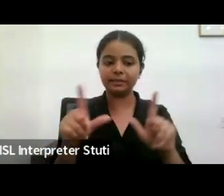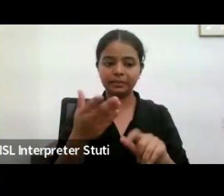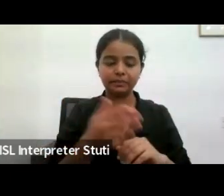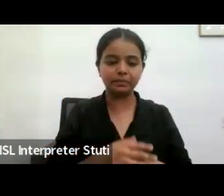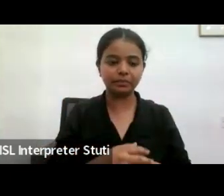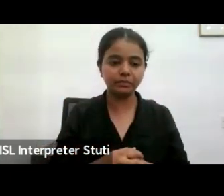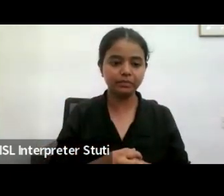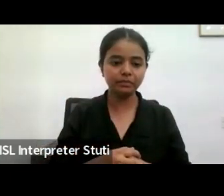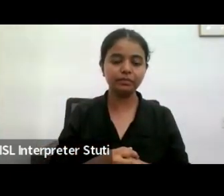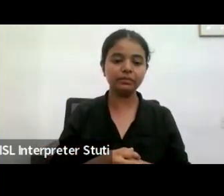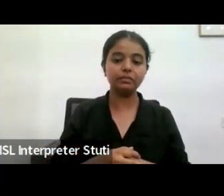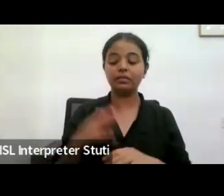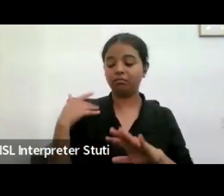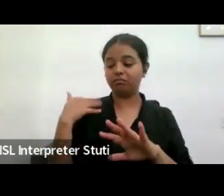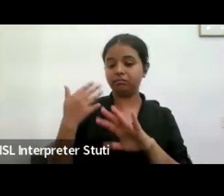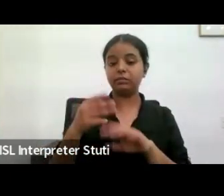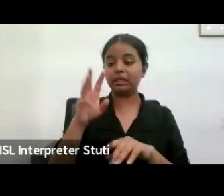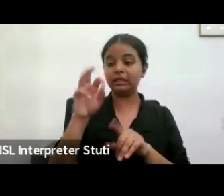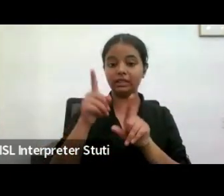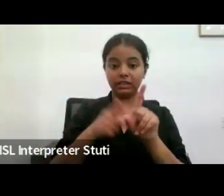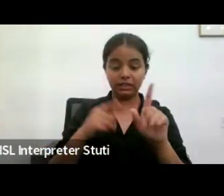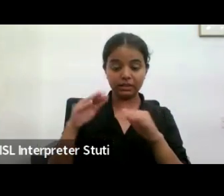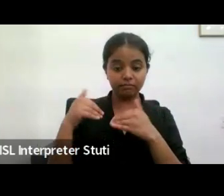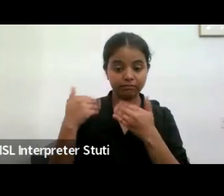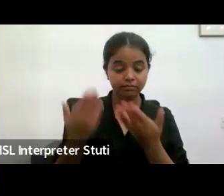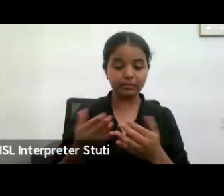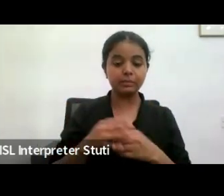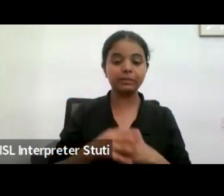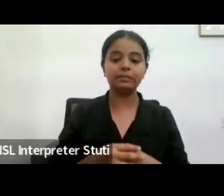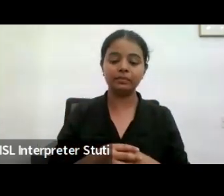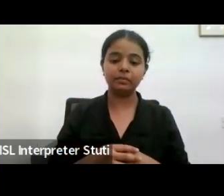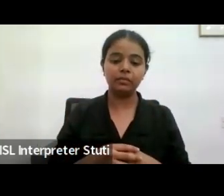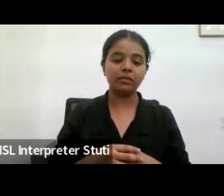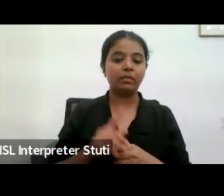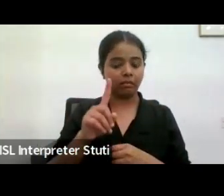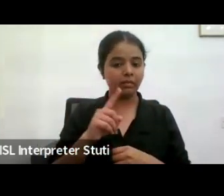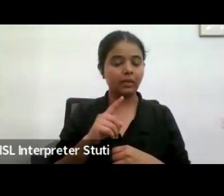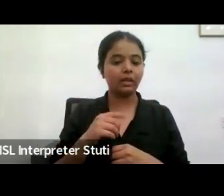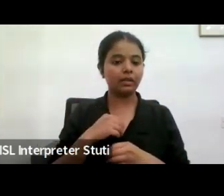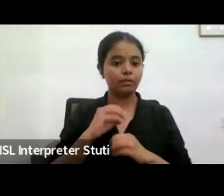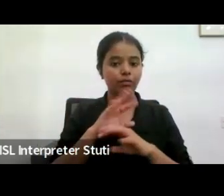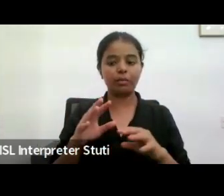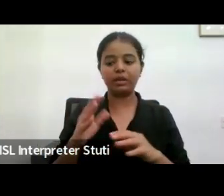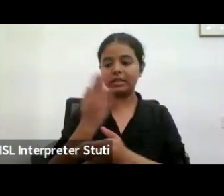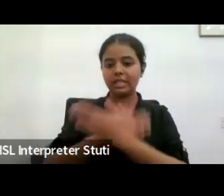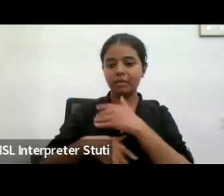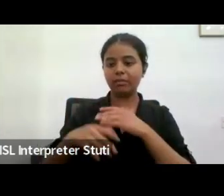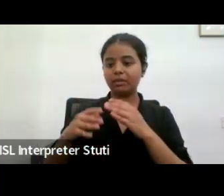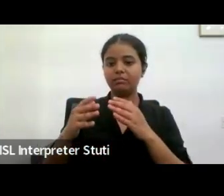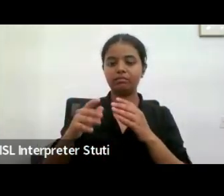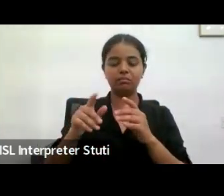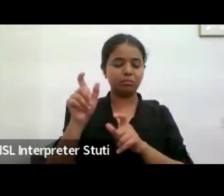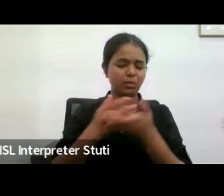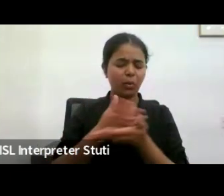Oh, in the last 30 years also, there has been big movements of people with disabilities across the